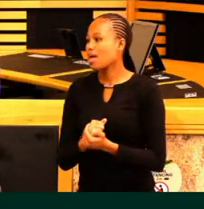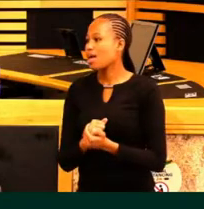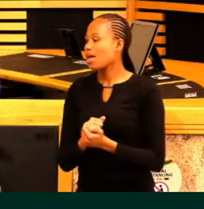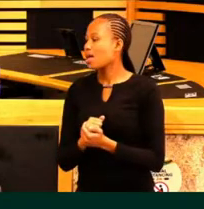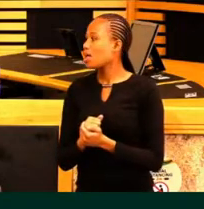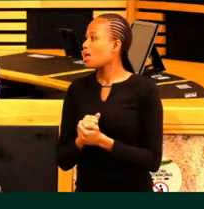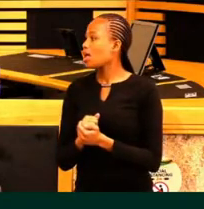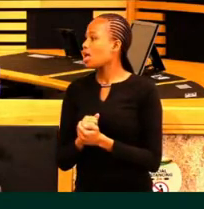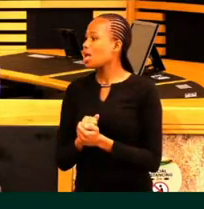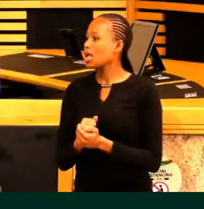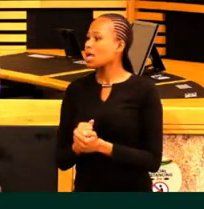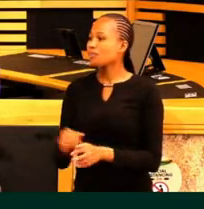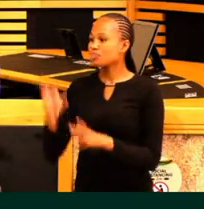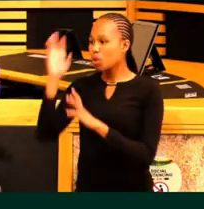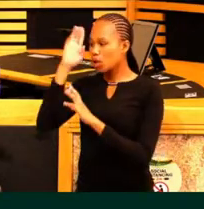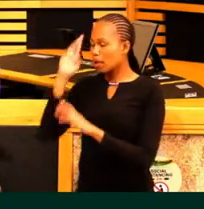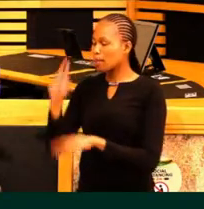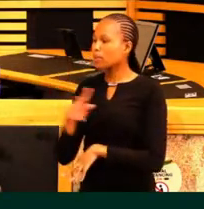honorable